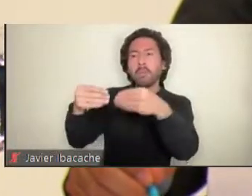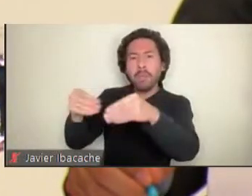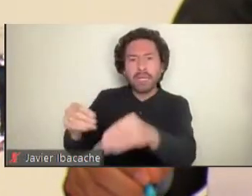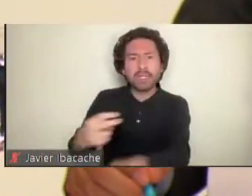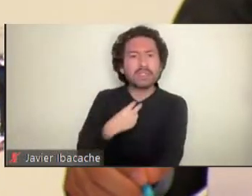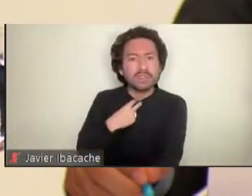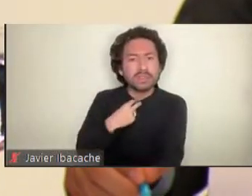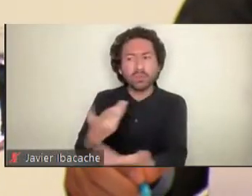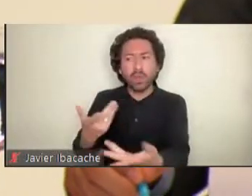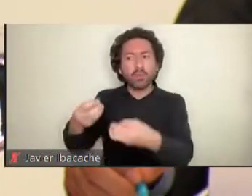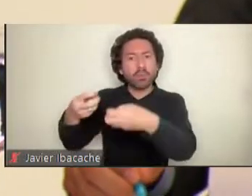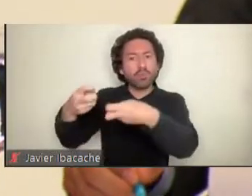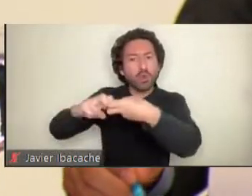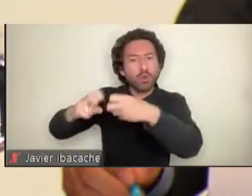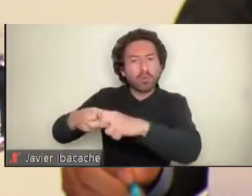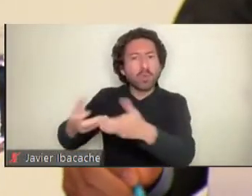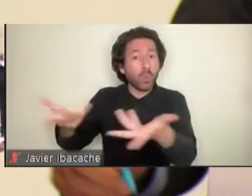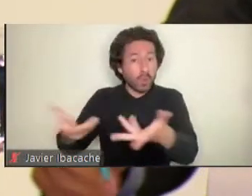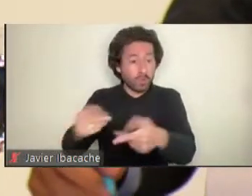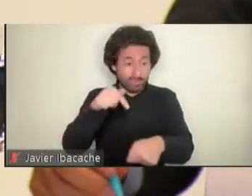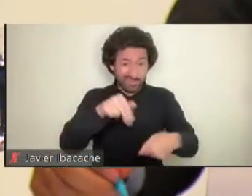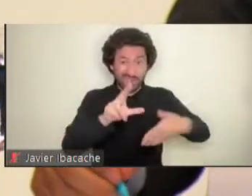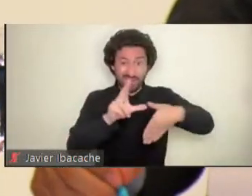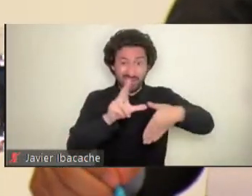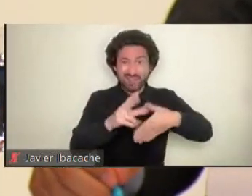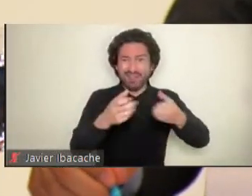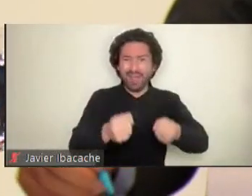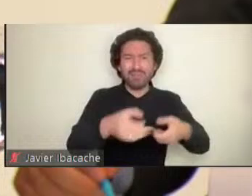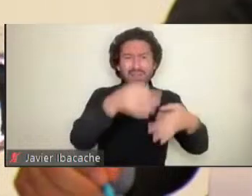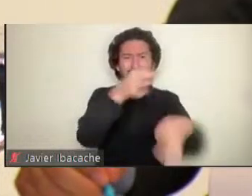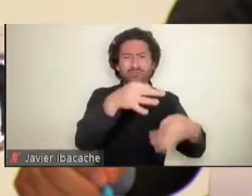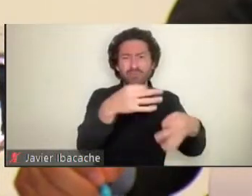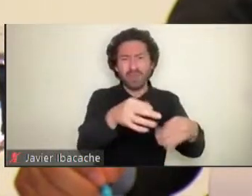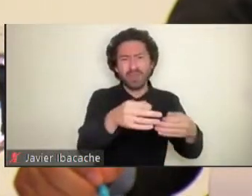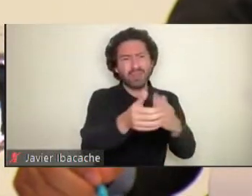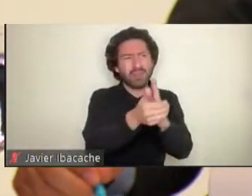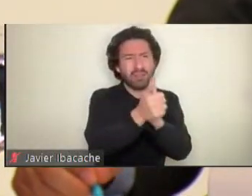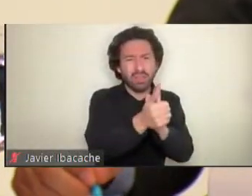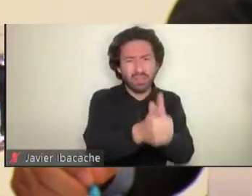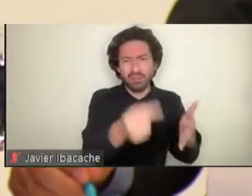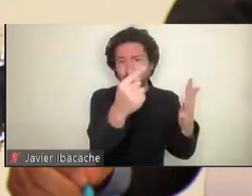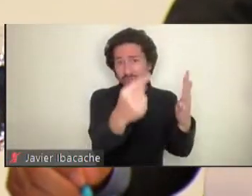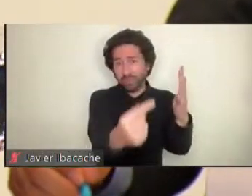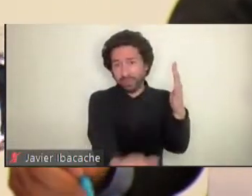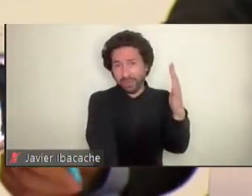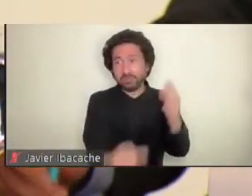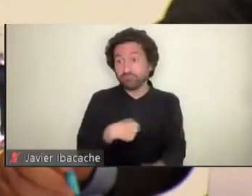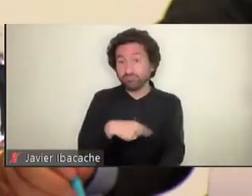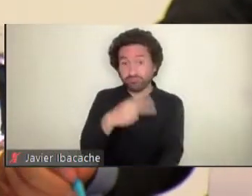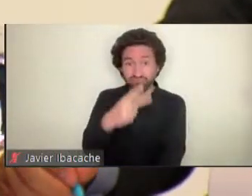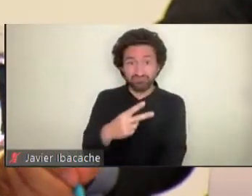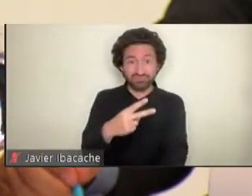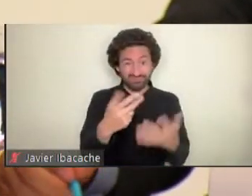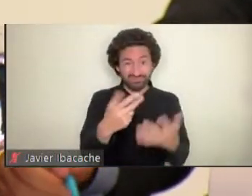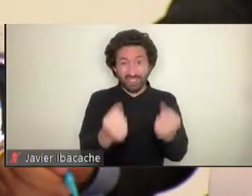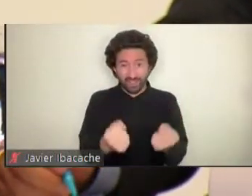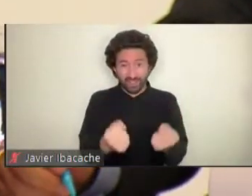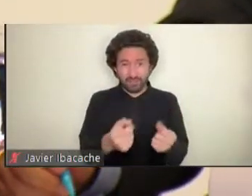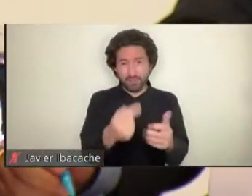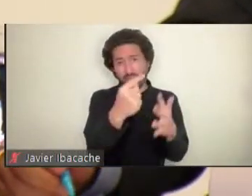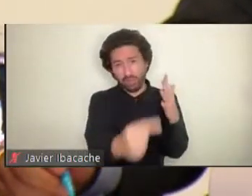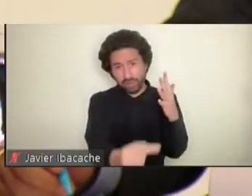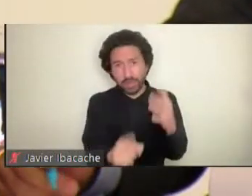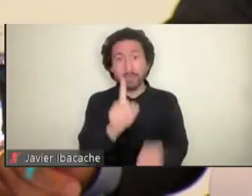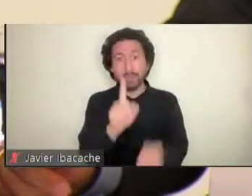failure or the difficulty we face, because in Latin America we have many instruments, but